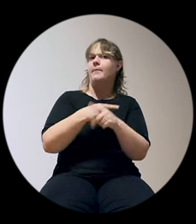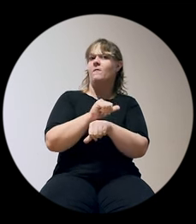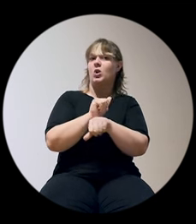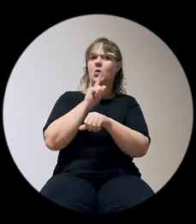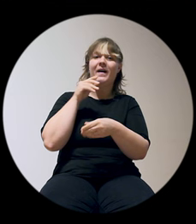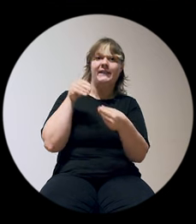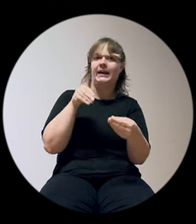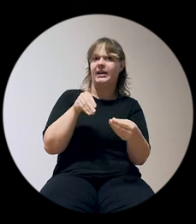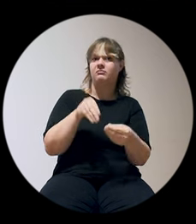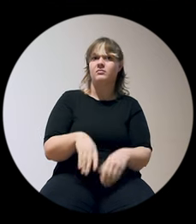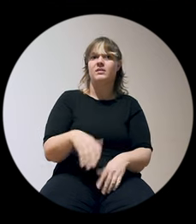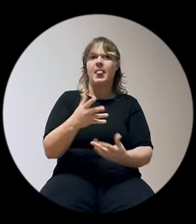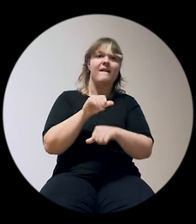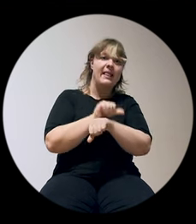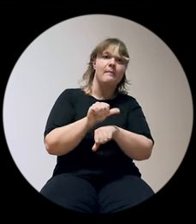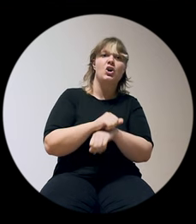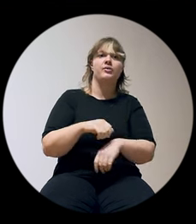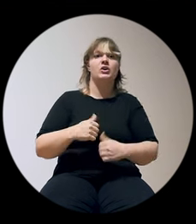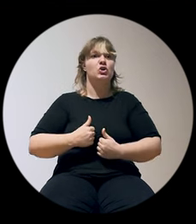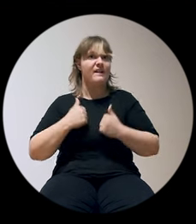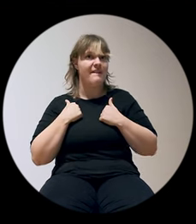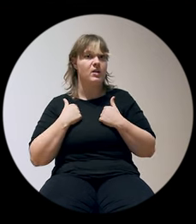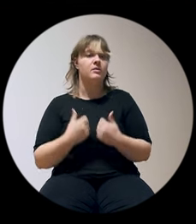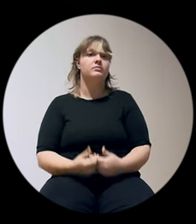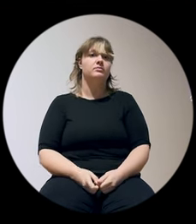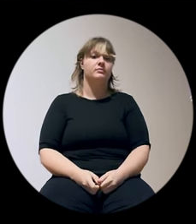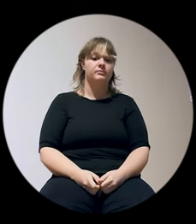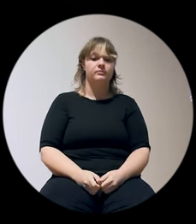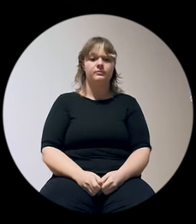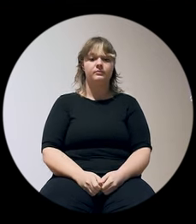work, labor, survival.